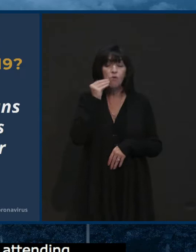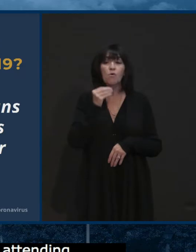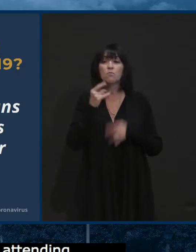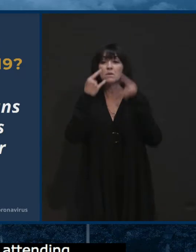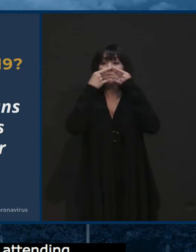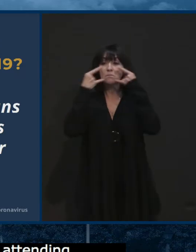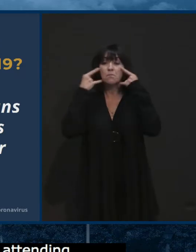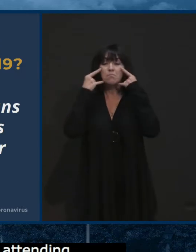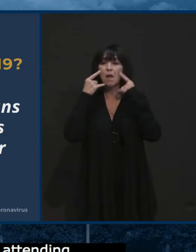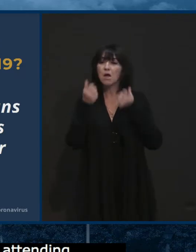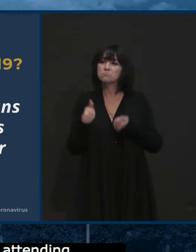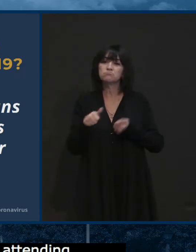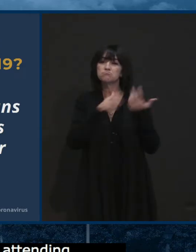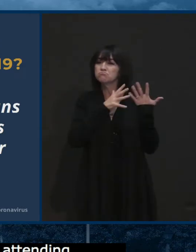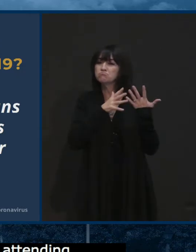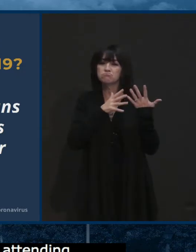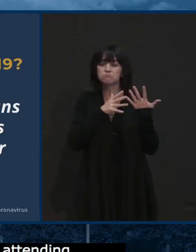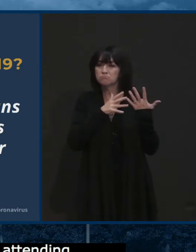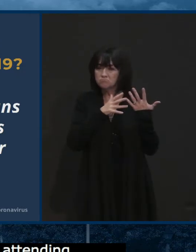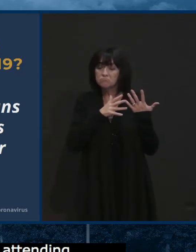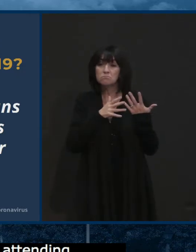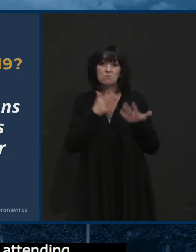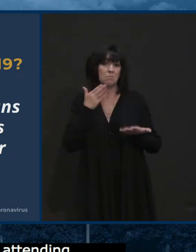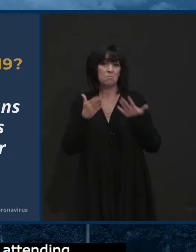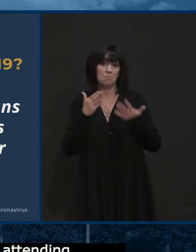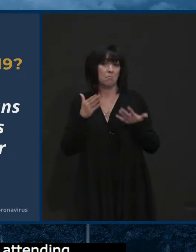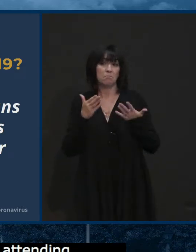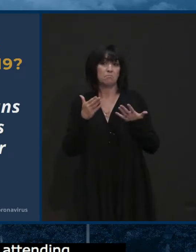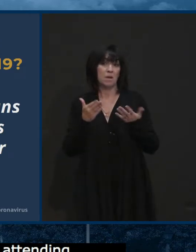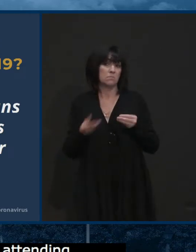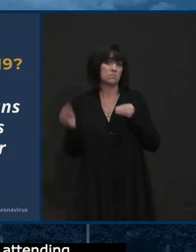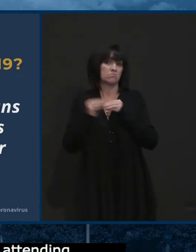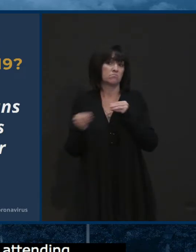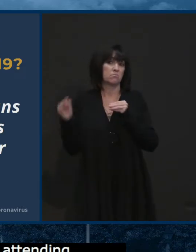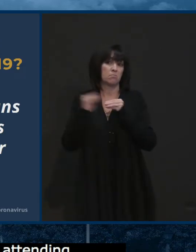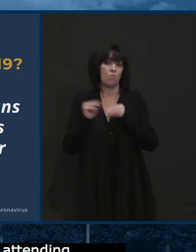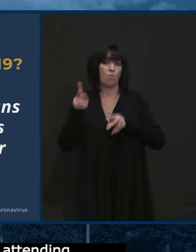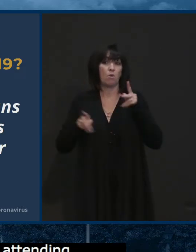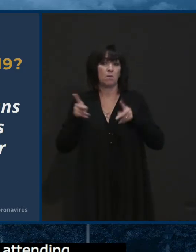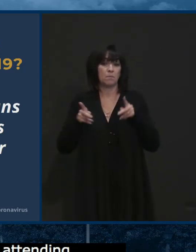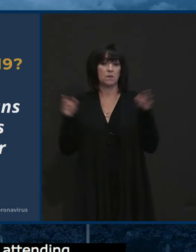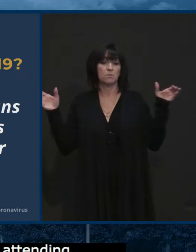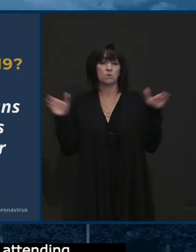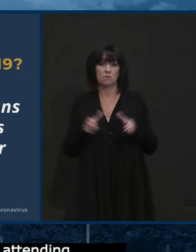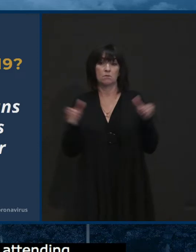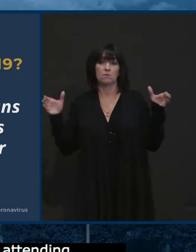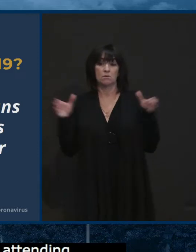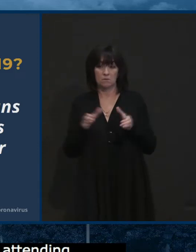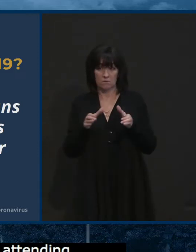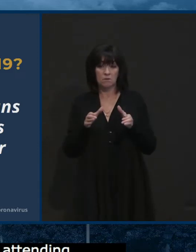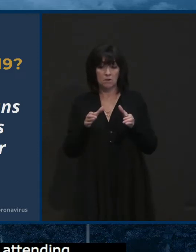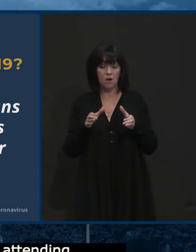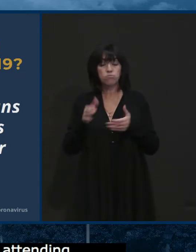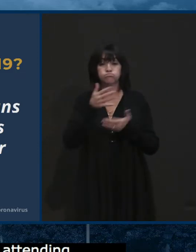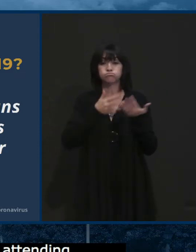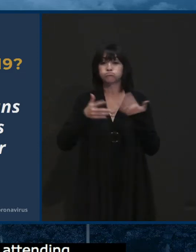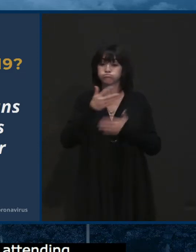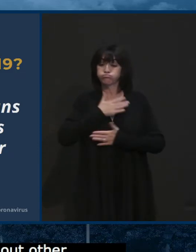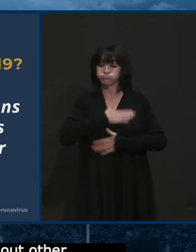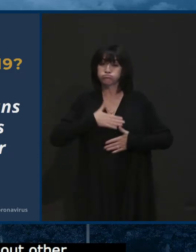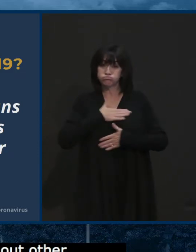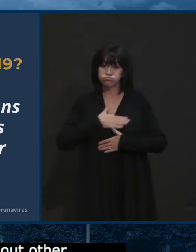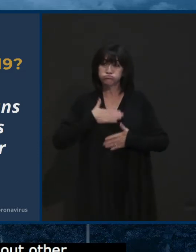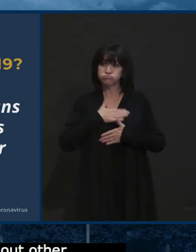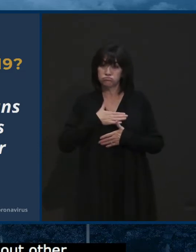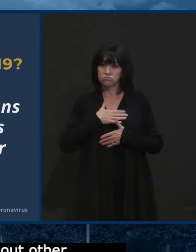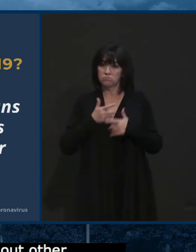precautions. Larger crowds than should be. And so we're seeing the positive cases are telling